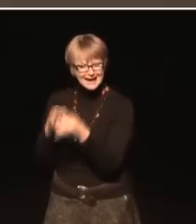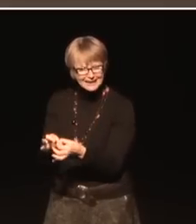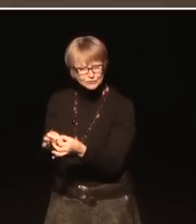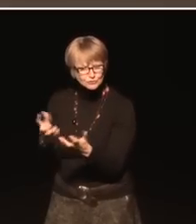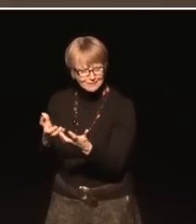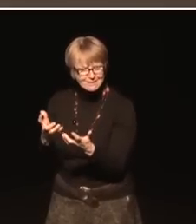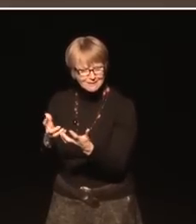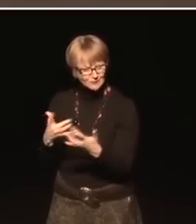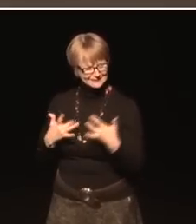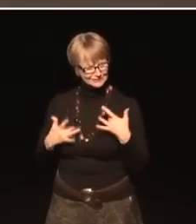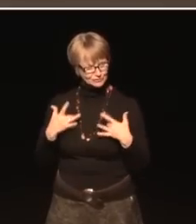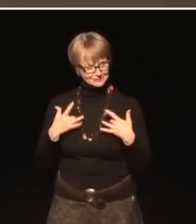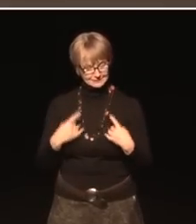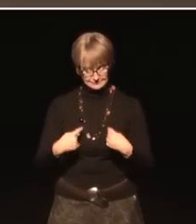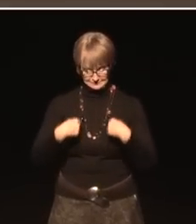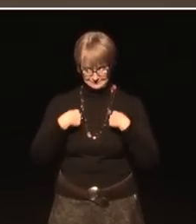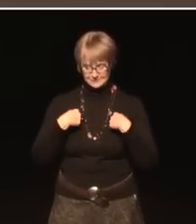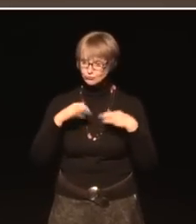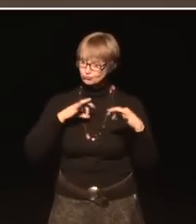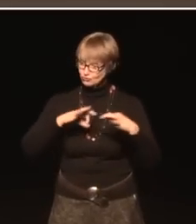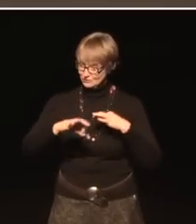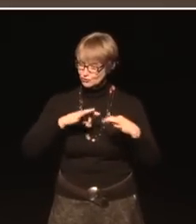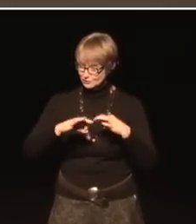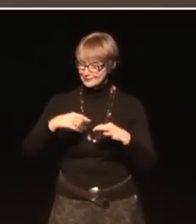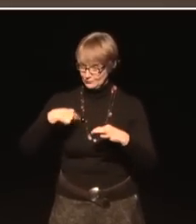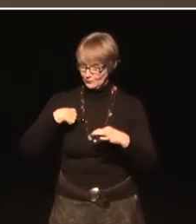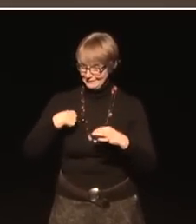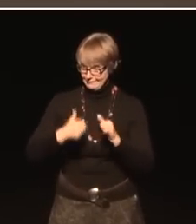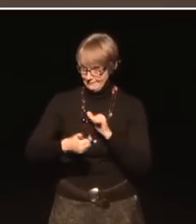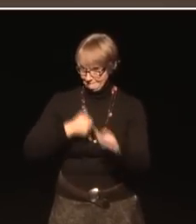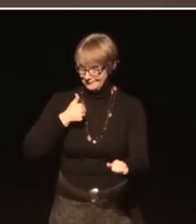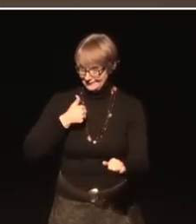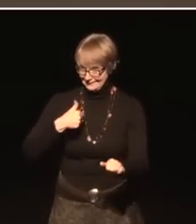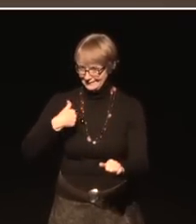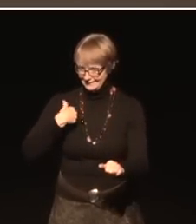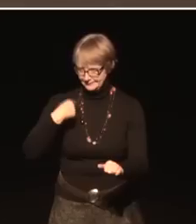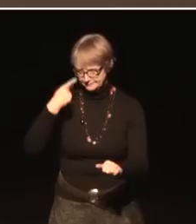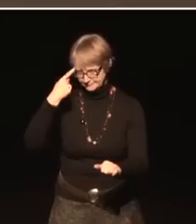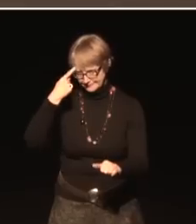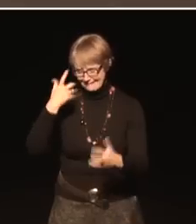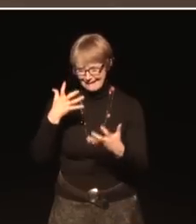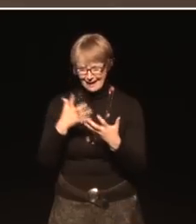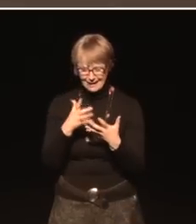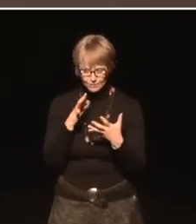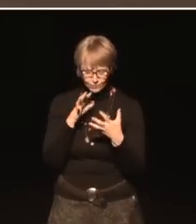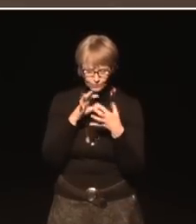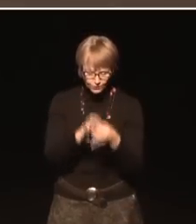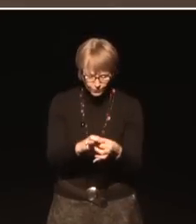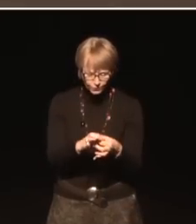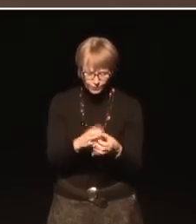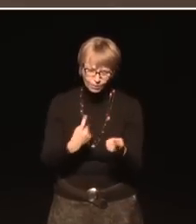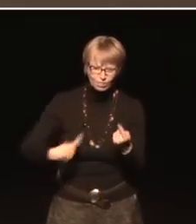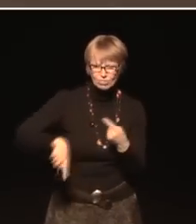And as a company, strategically, we're working on ways to engage with hard-to-reach